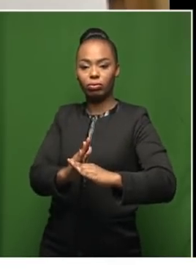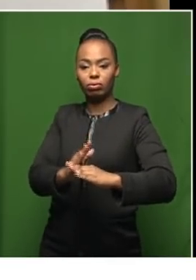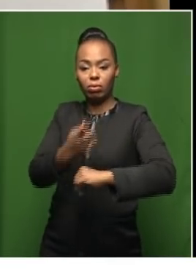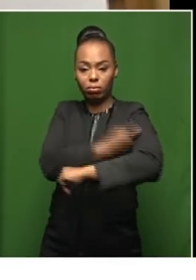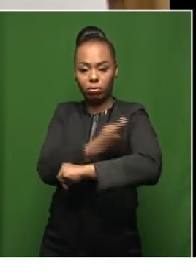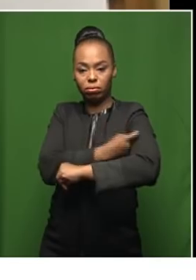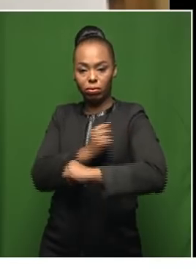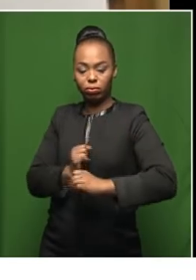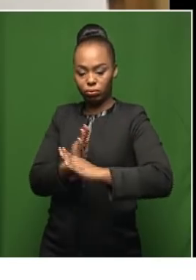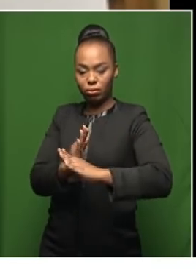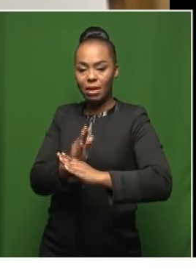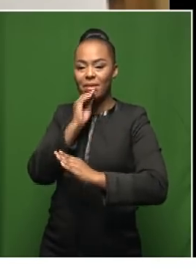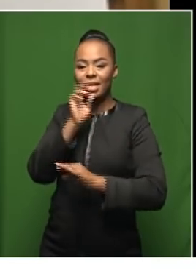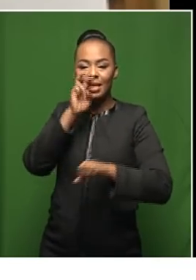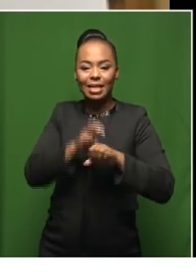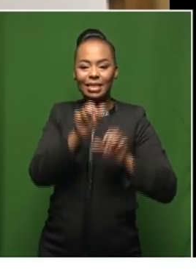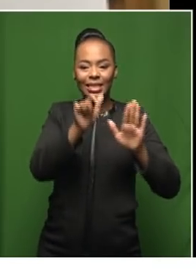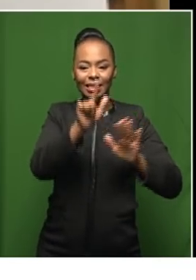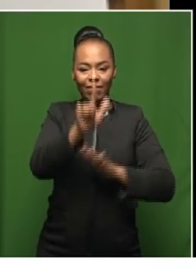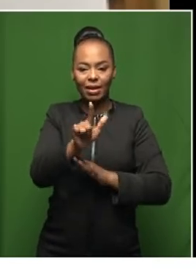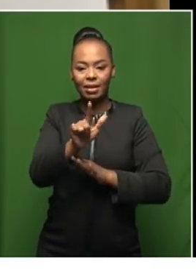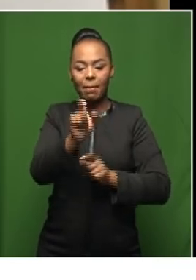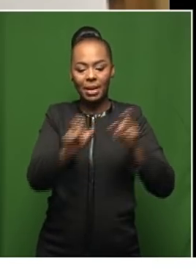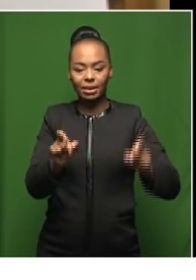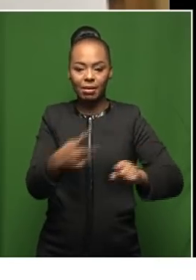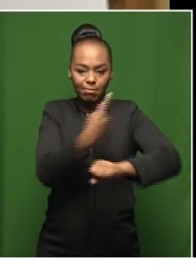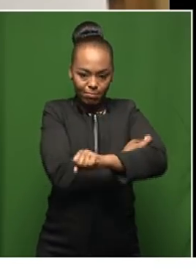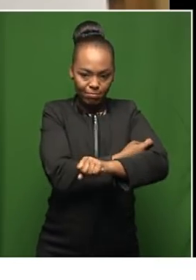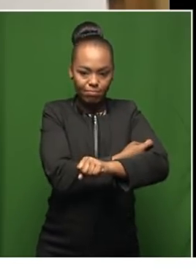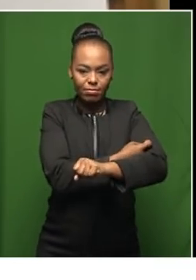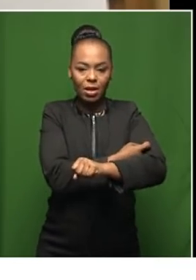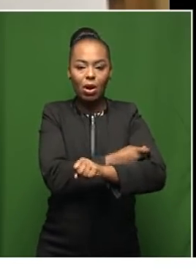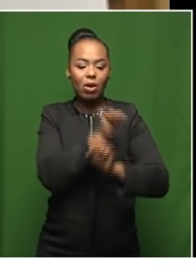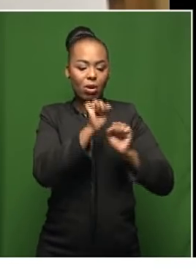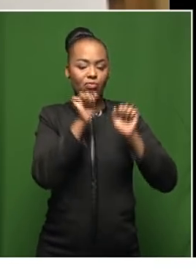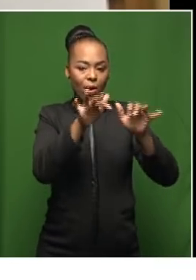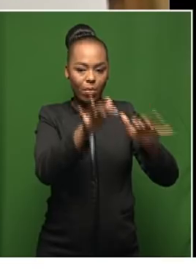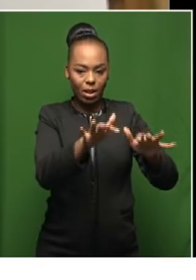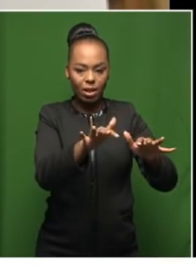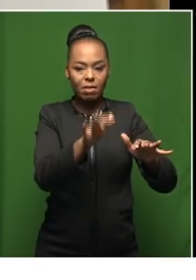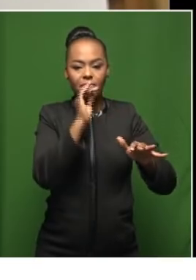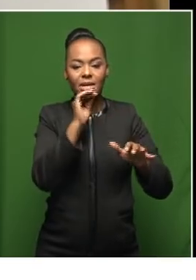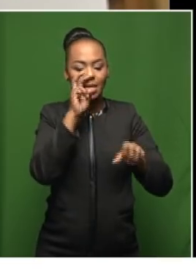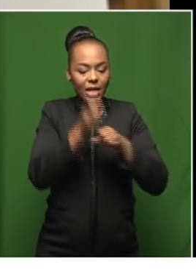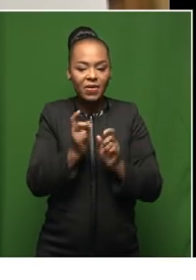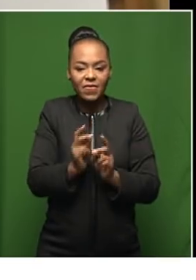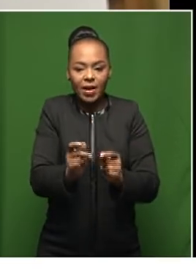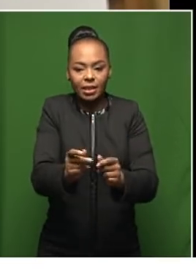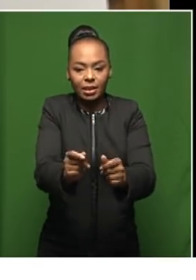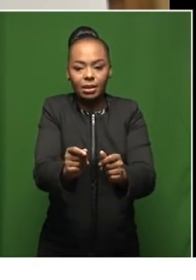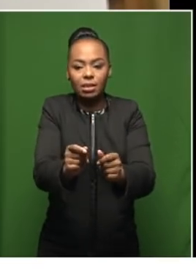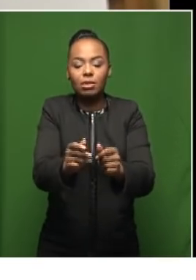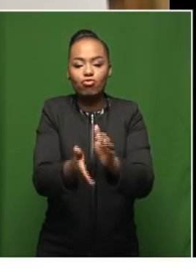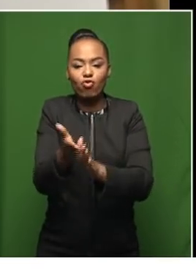about 67% of the population minimum. So we need to move as fast as possible